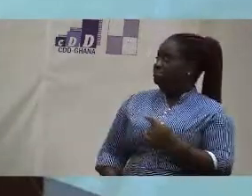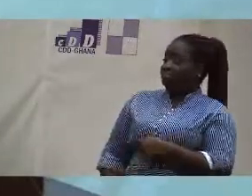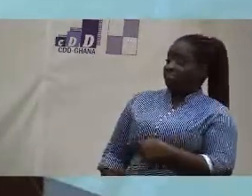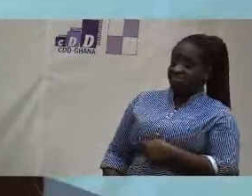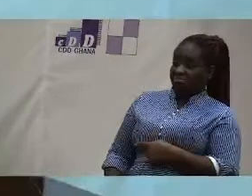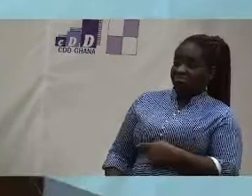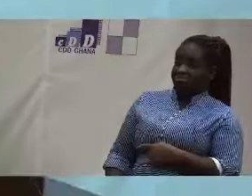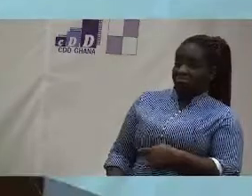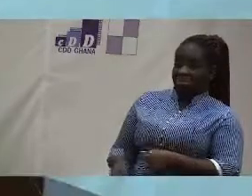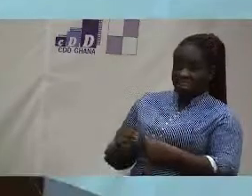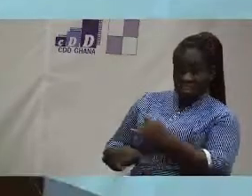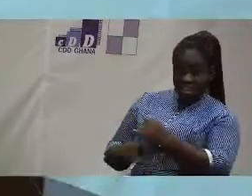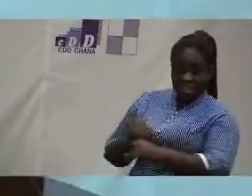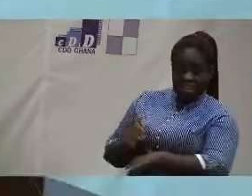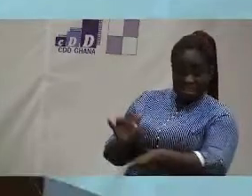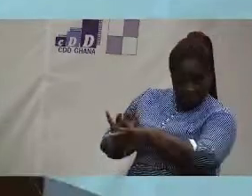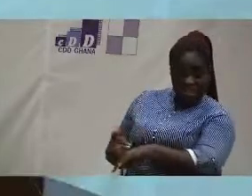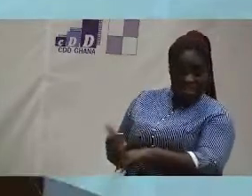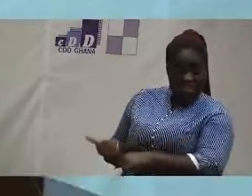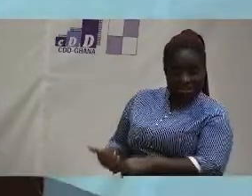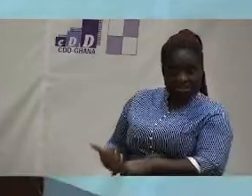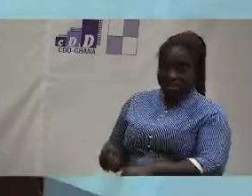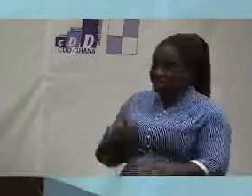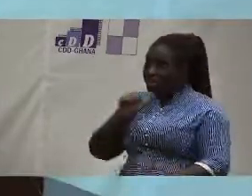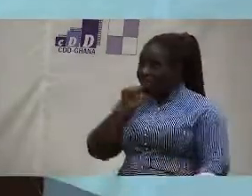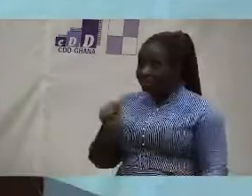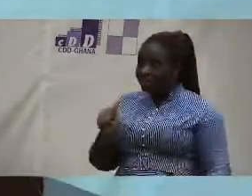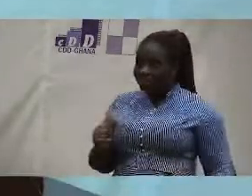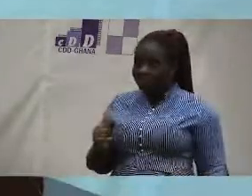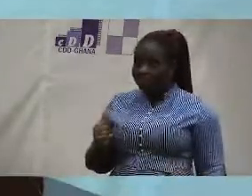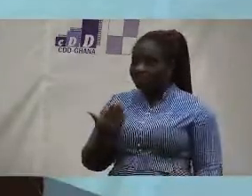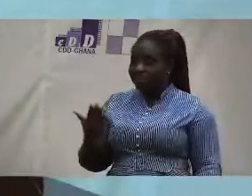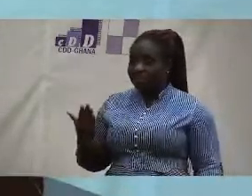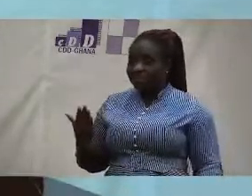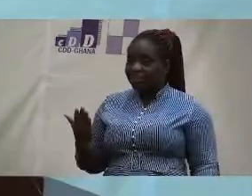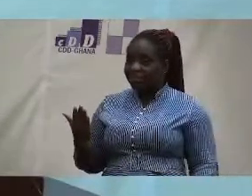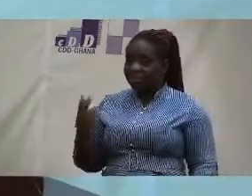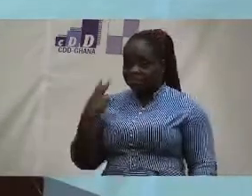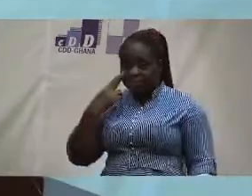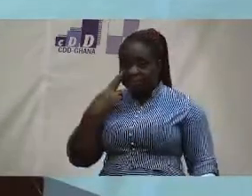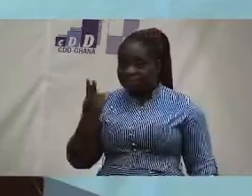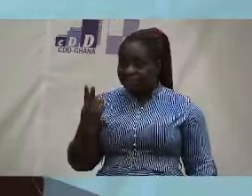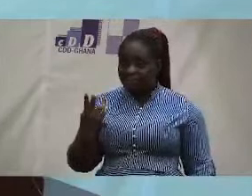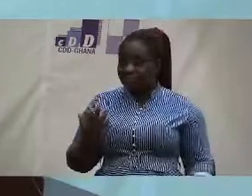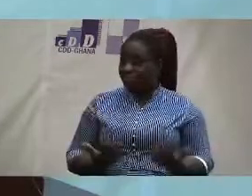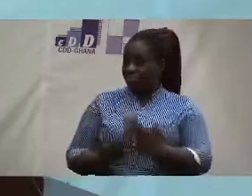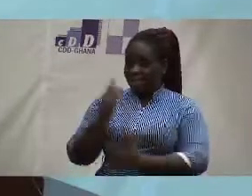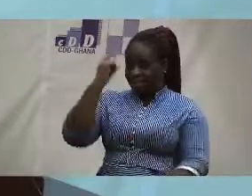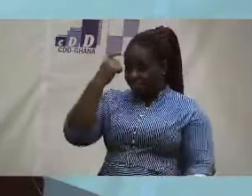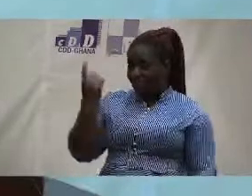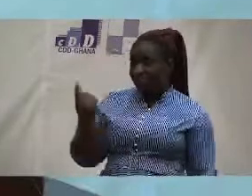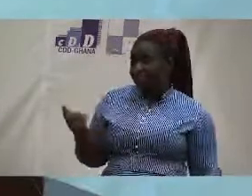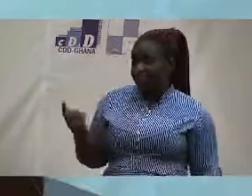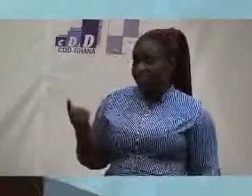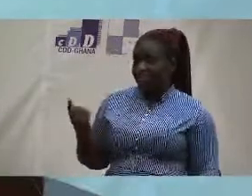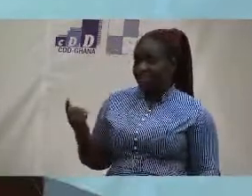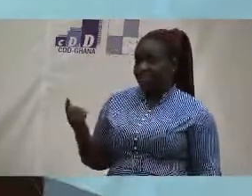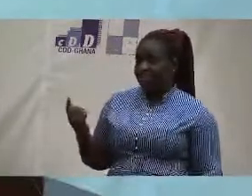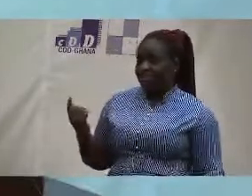even internal factors affecting us, not the one that is actually being weaponized by the government,